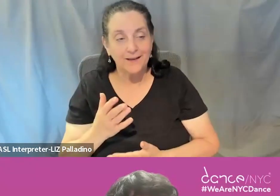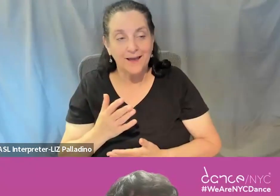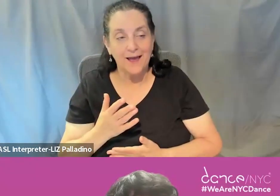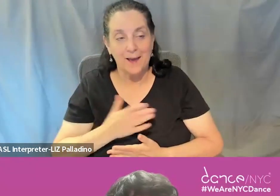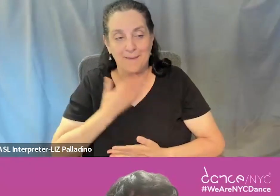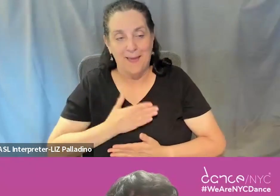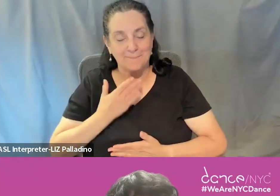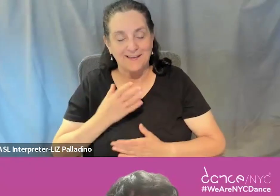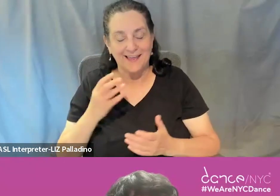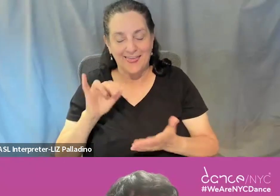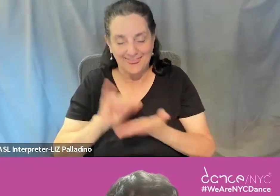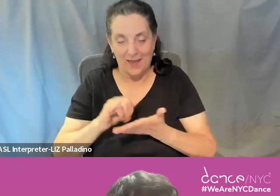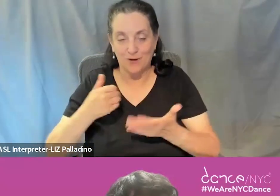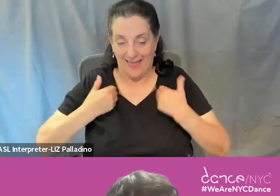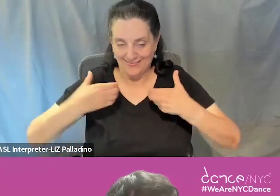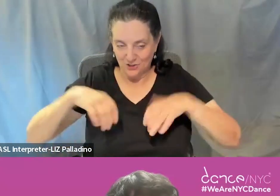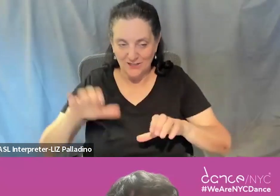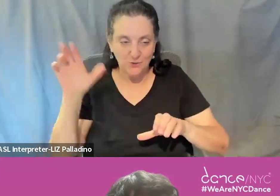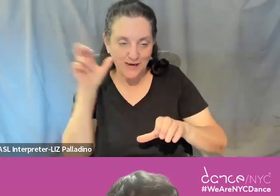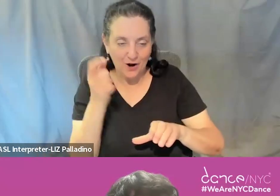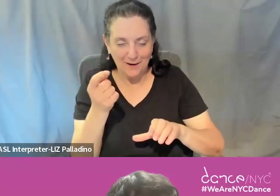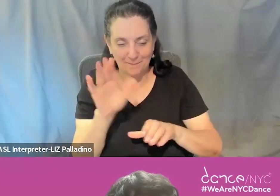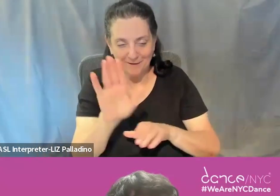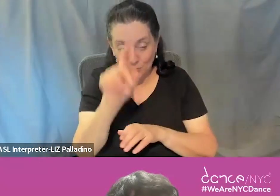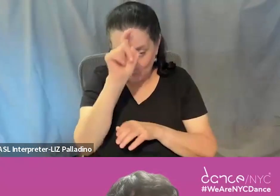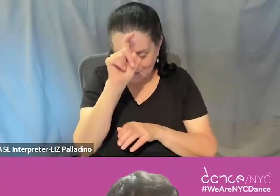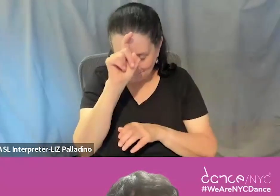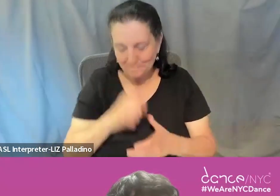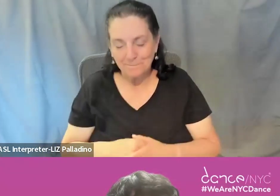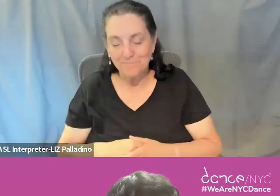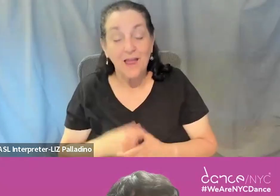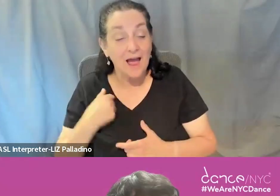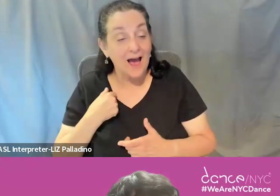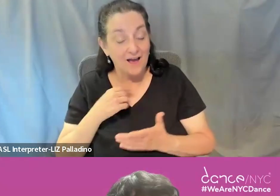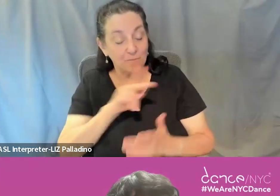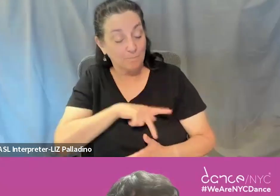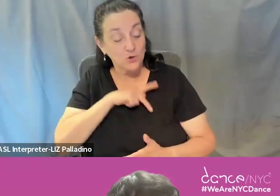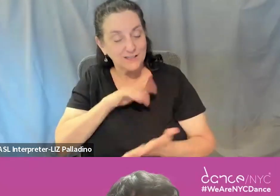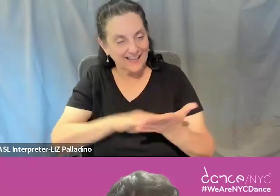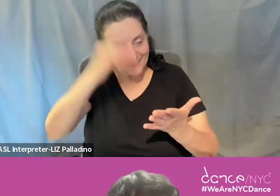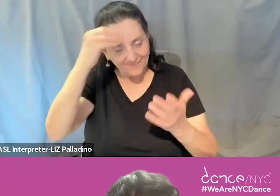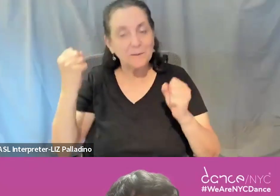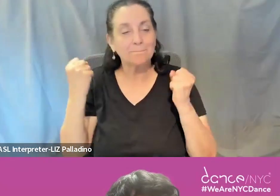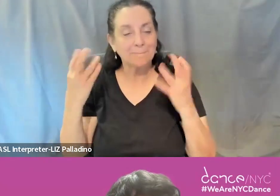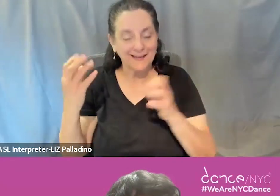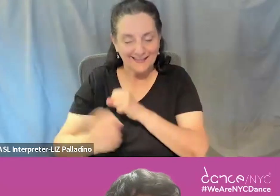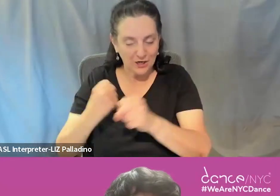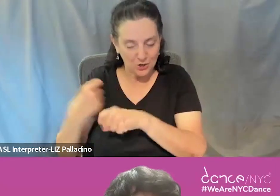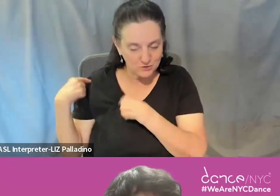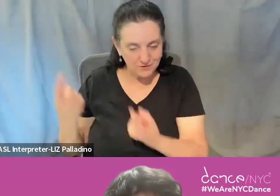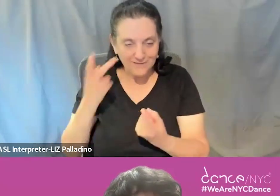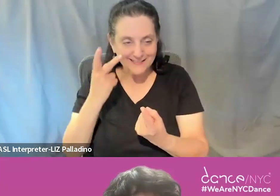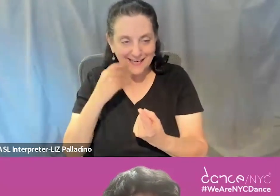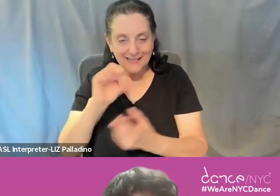little bit of your wisdom. I have personally learned from you many years of looking at